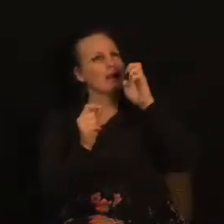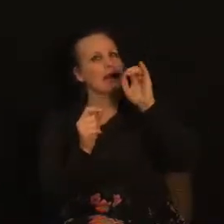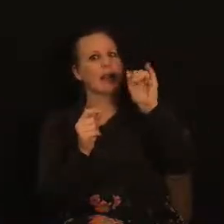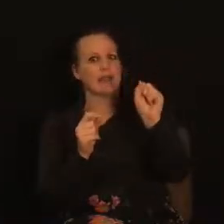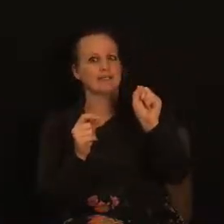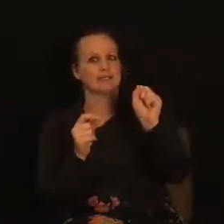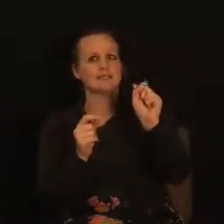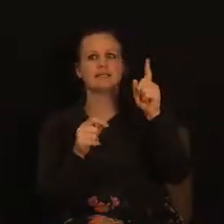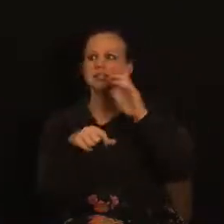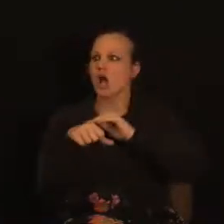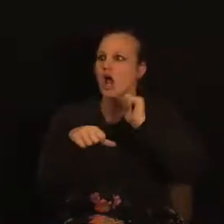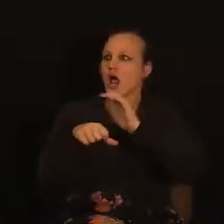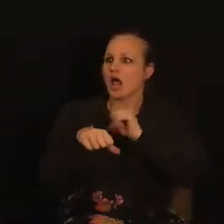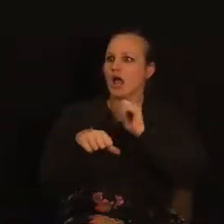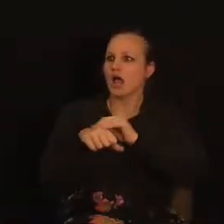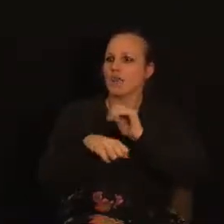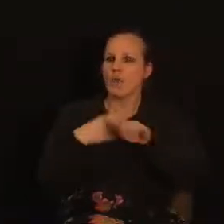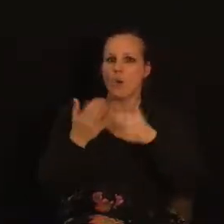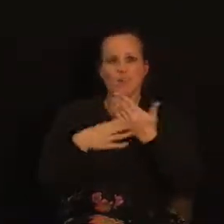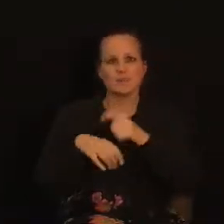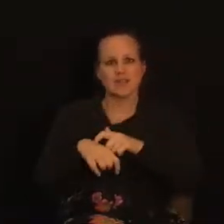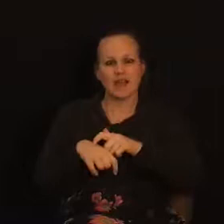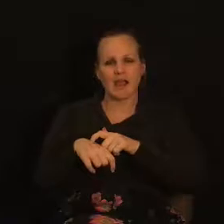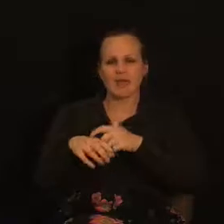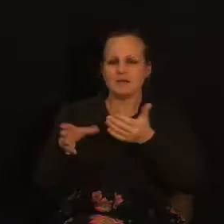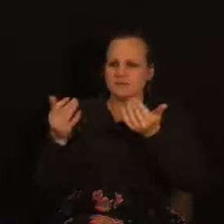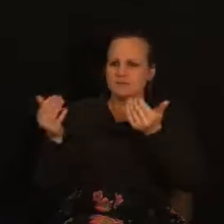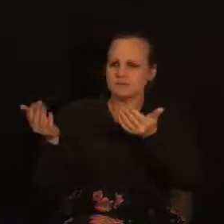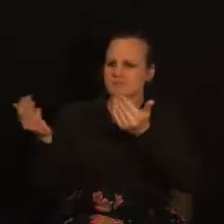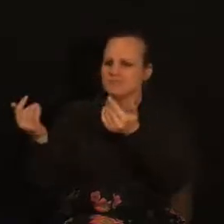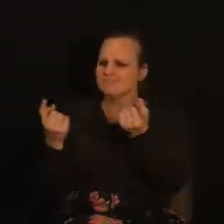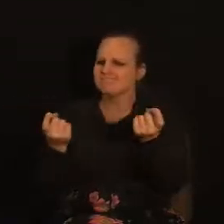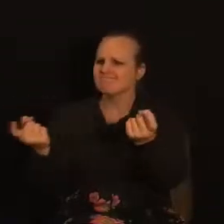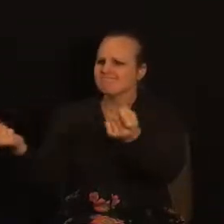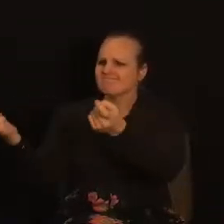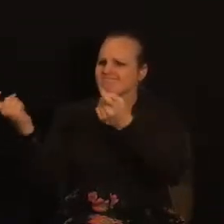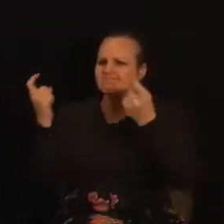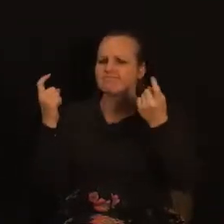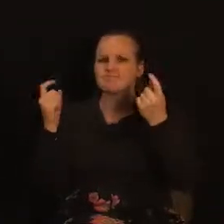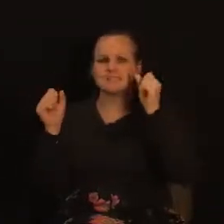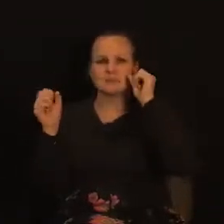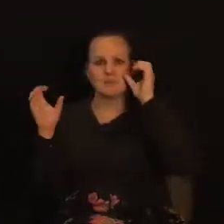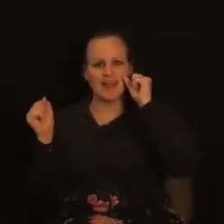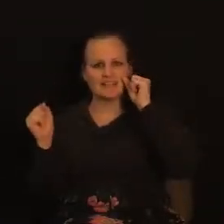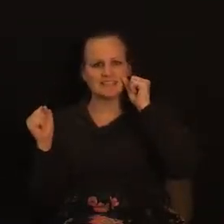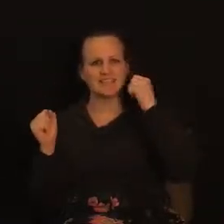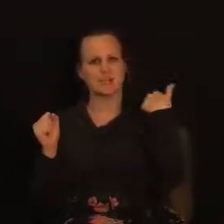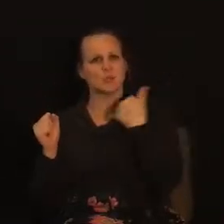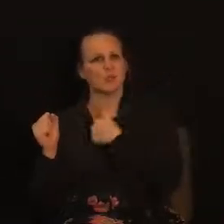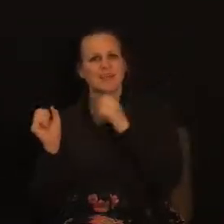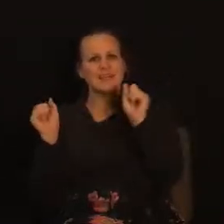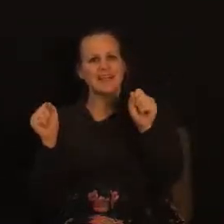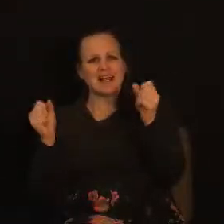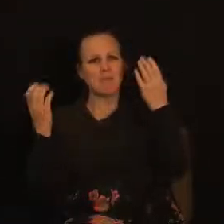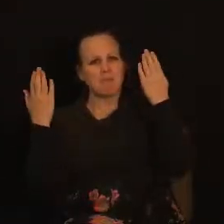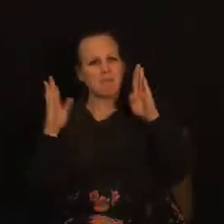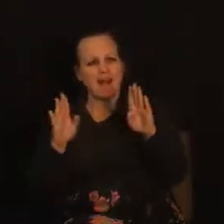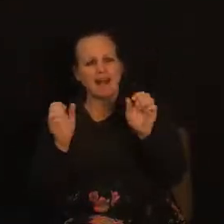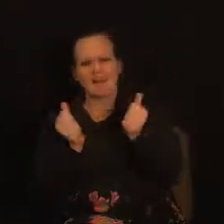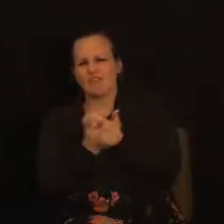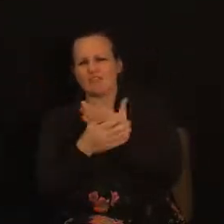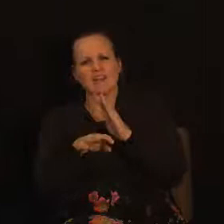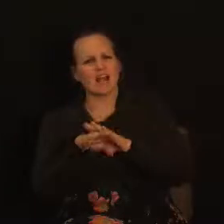I'm right here. Find me. Follow me here. And it's such an amazing thing because we can bet everything on our